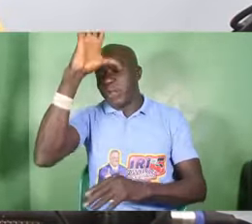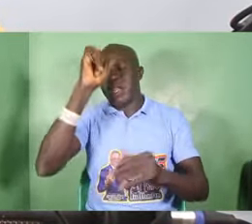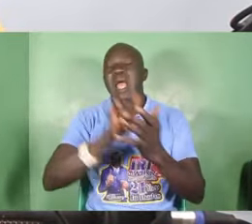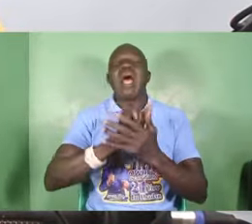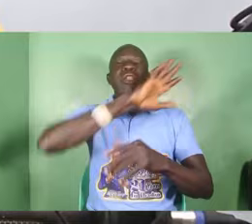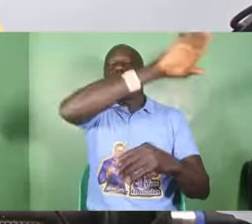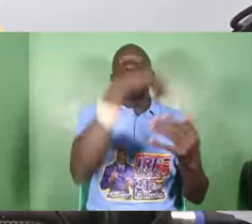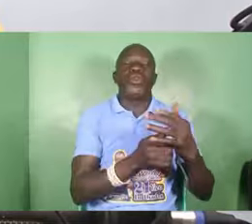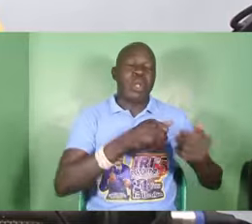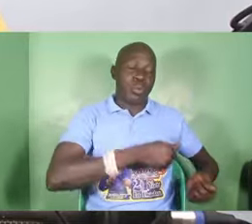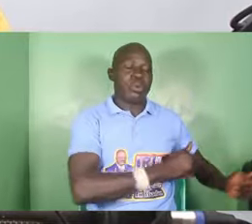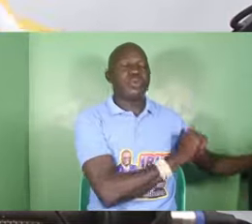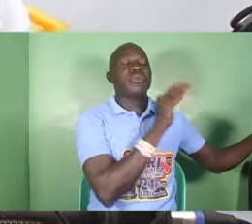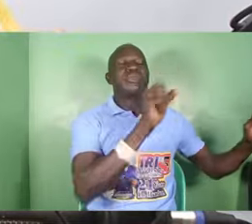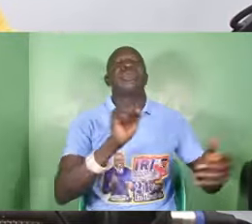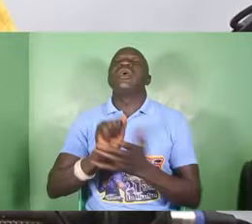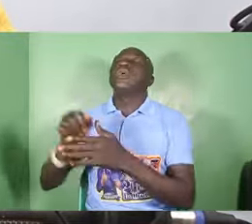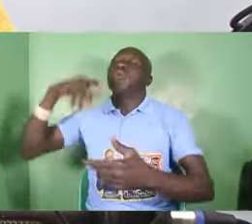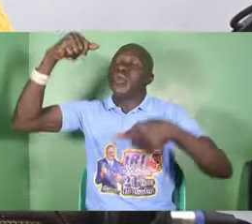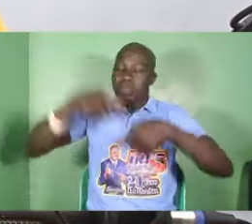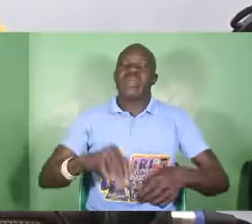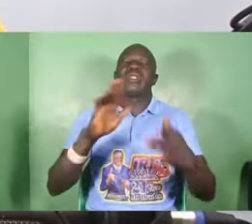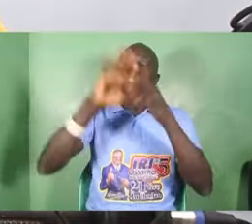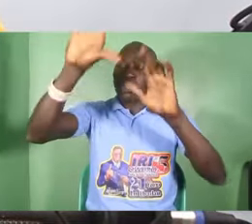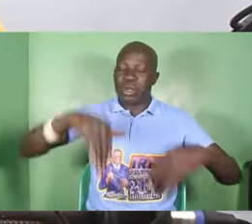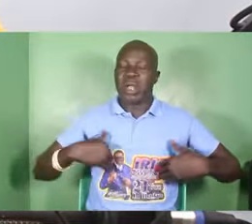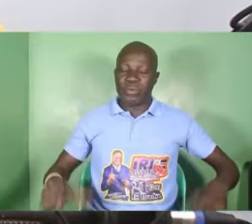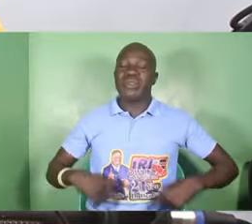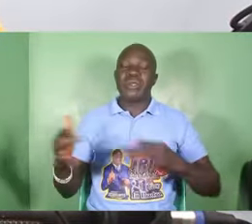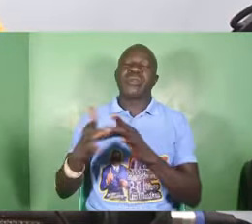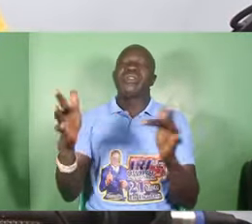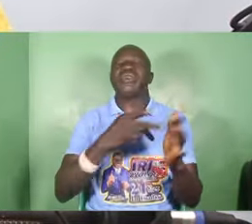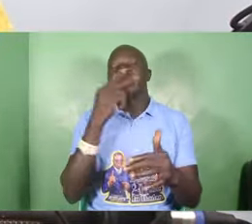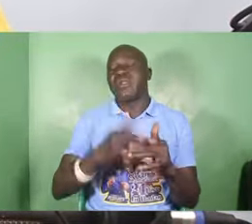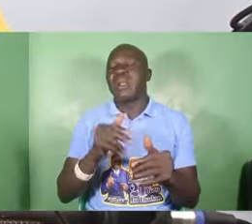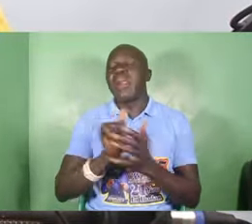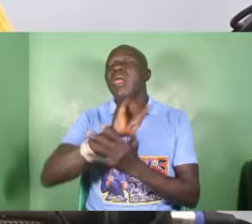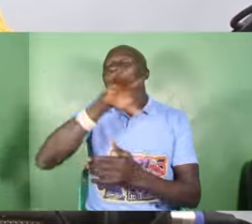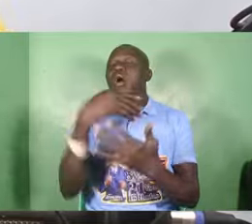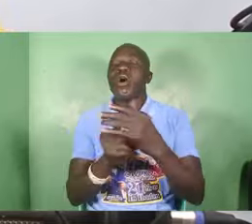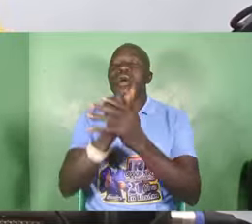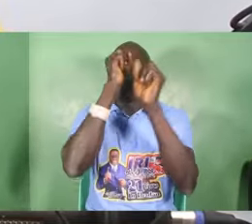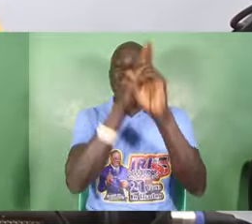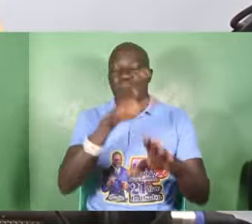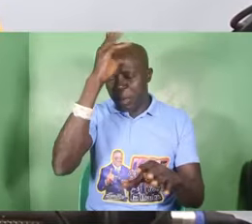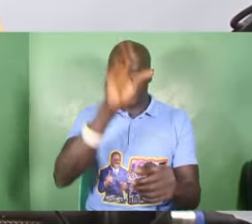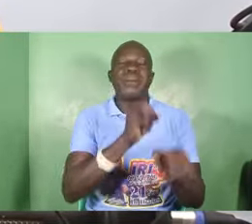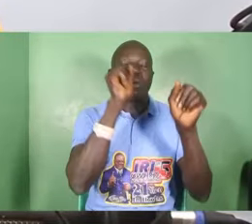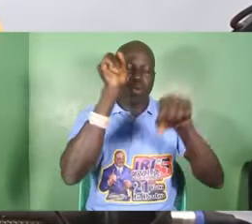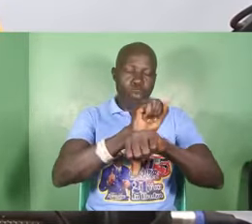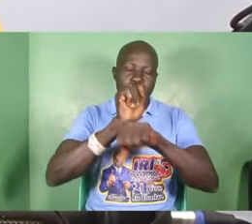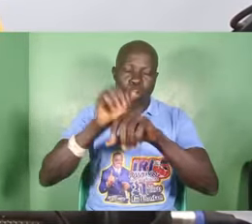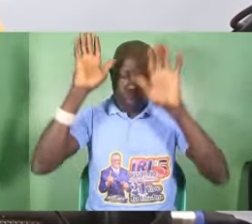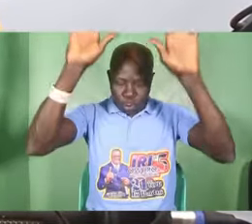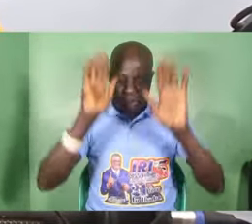that of apostles, o ma ṣẹmọra lorúkọ. Amen. Bring on your life in Jesus. Èrè àwọn bàbá ti ṣe agbára. The blessings of the Father